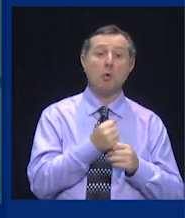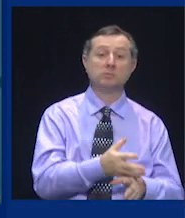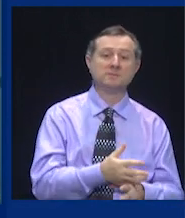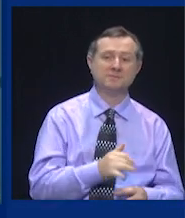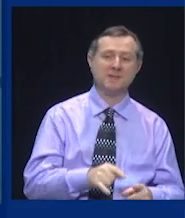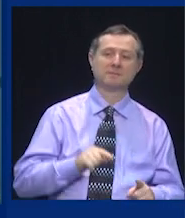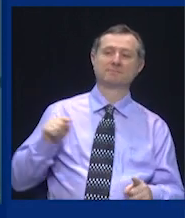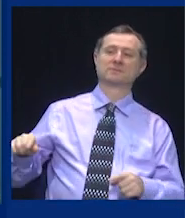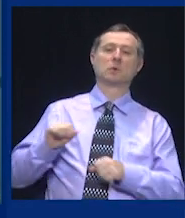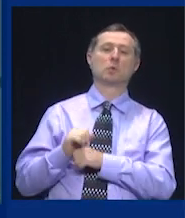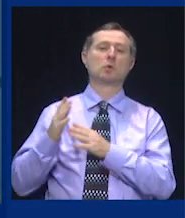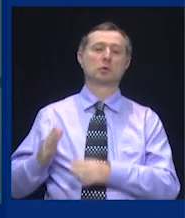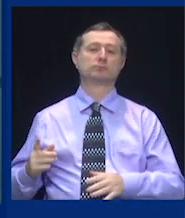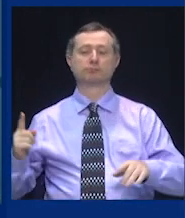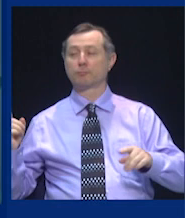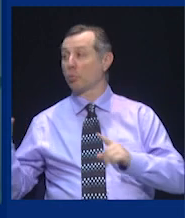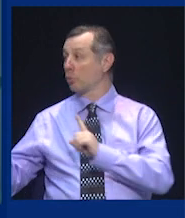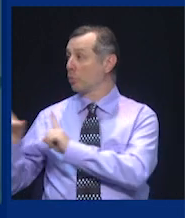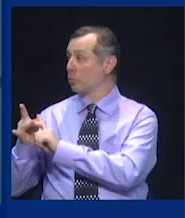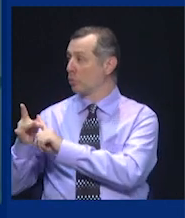aid.